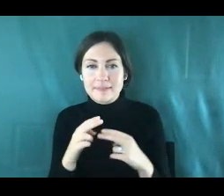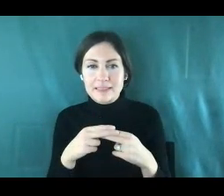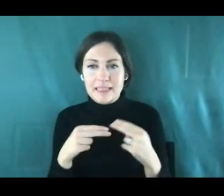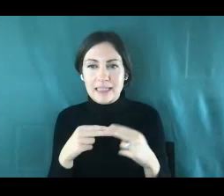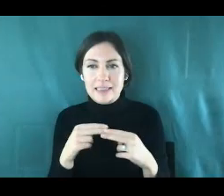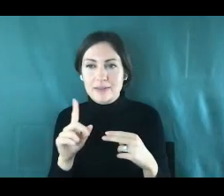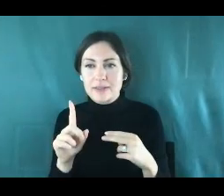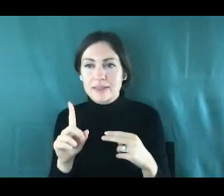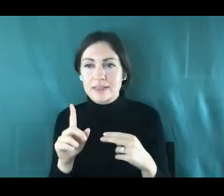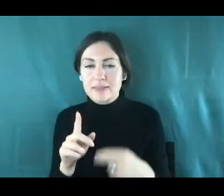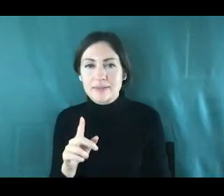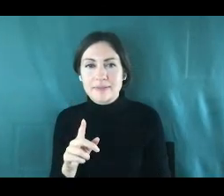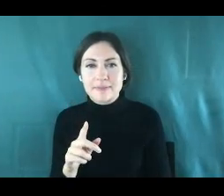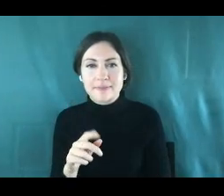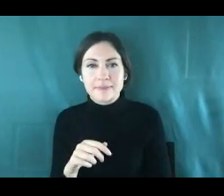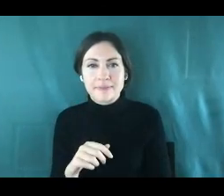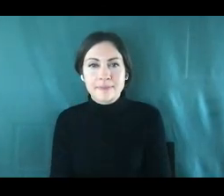One second.